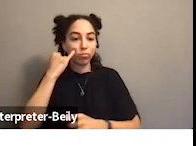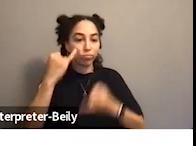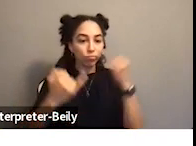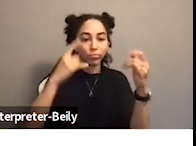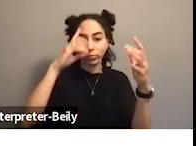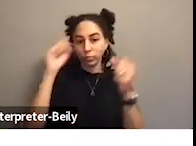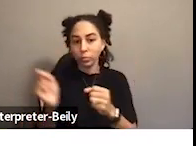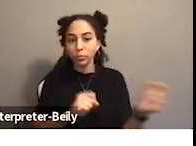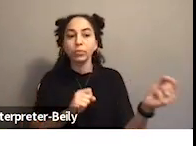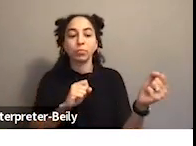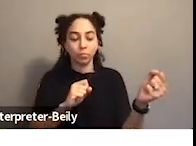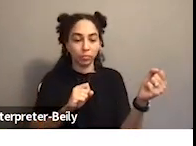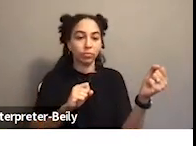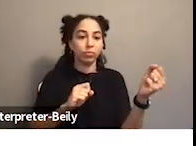on